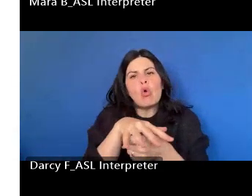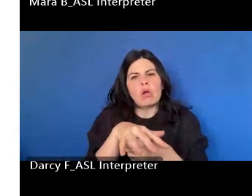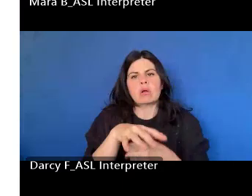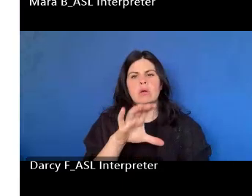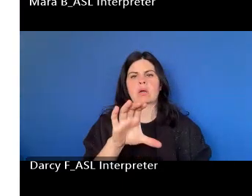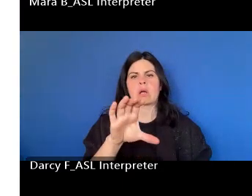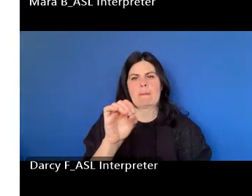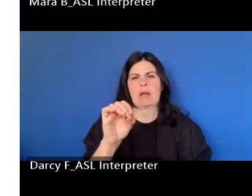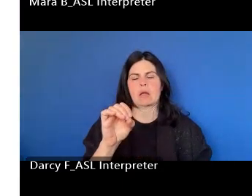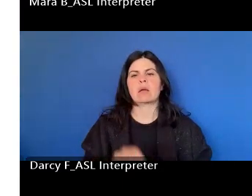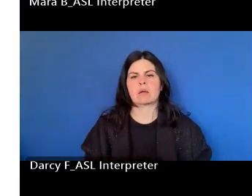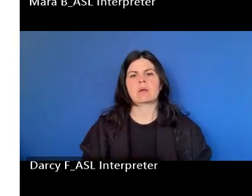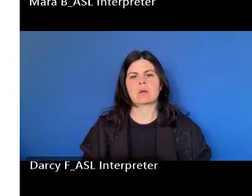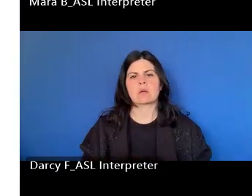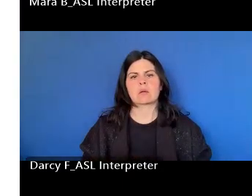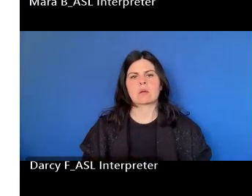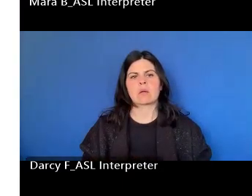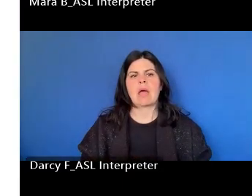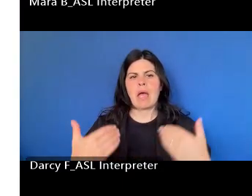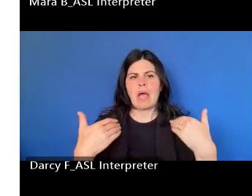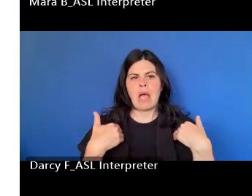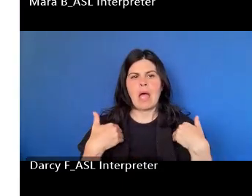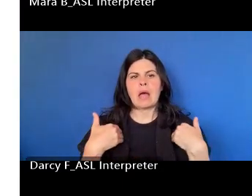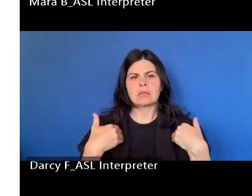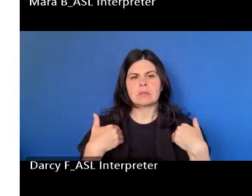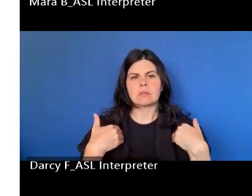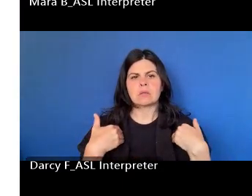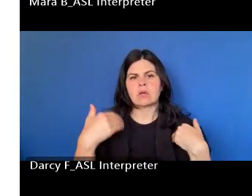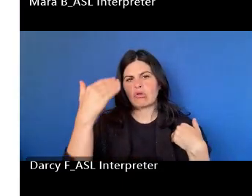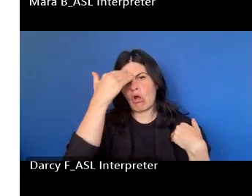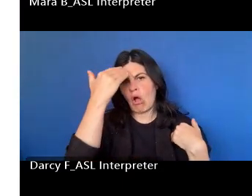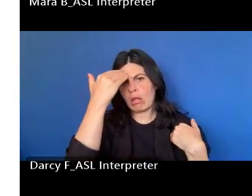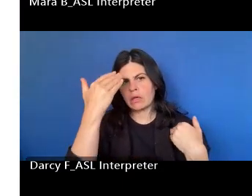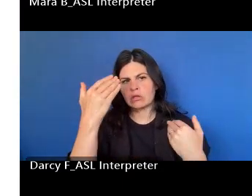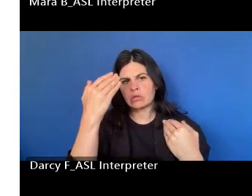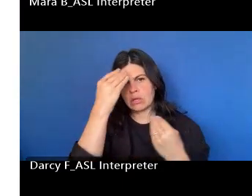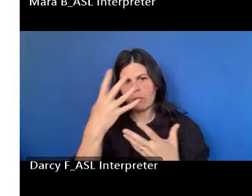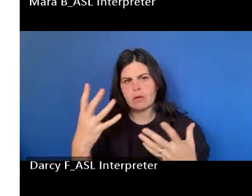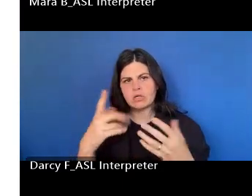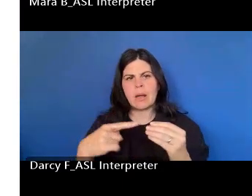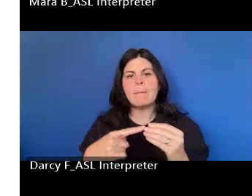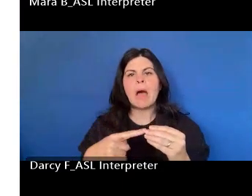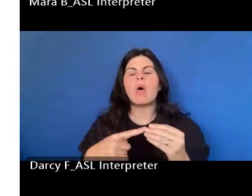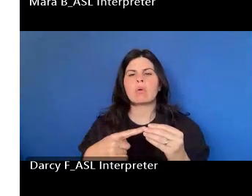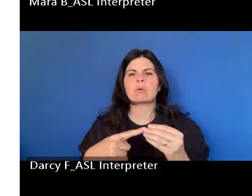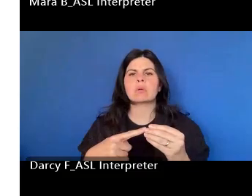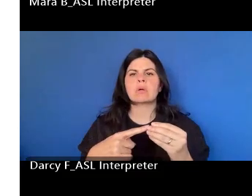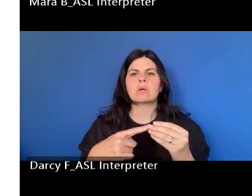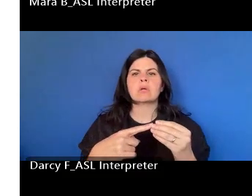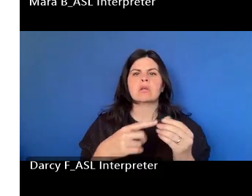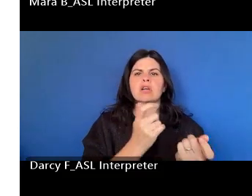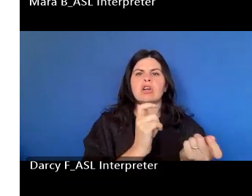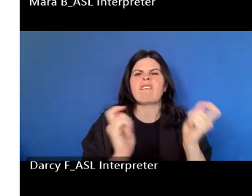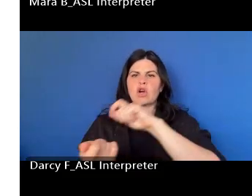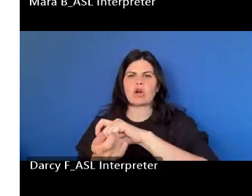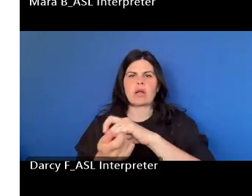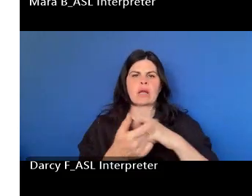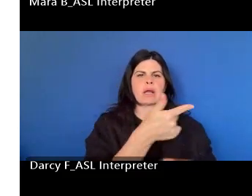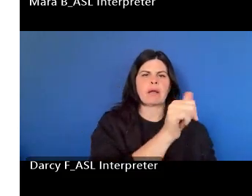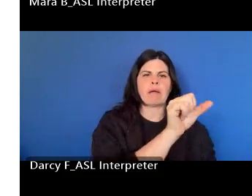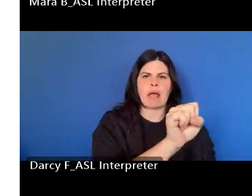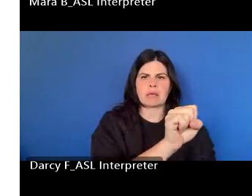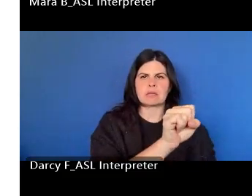company who have knowledge about converting gas lines to geothermal, where we are just pumping